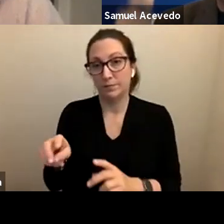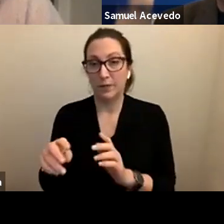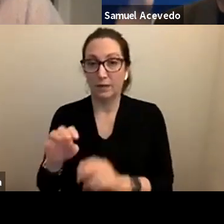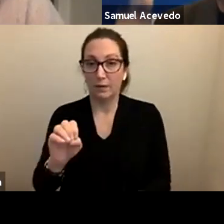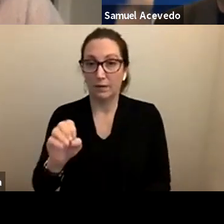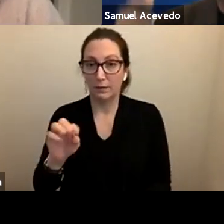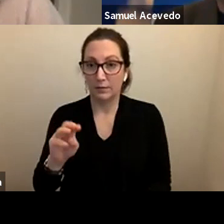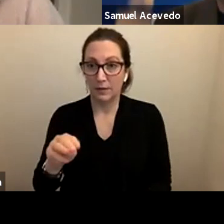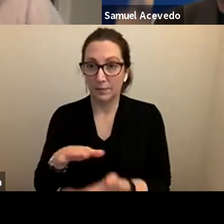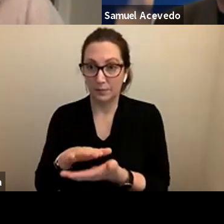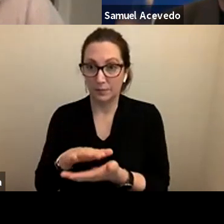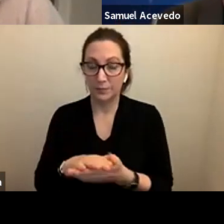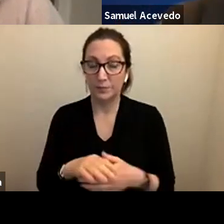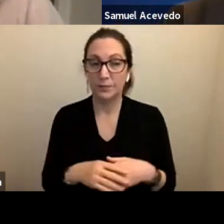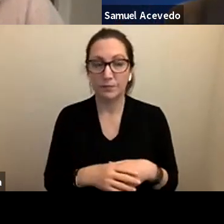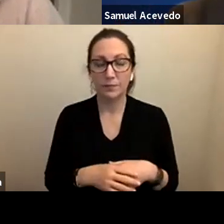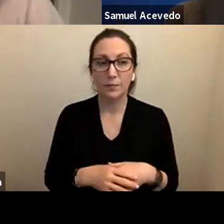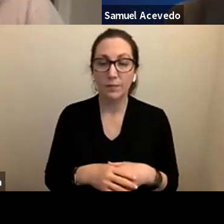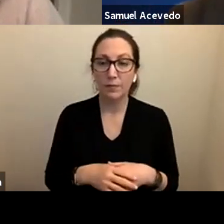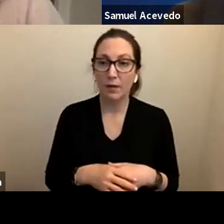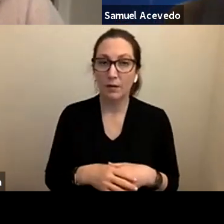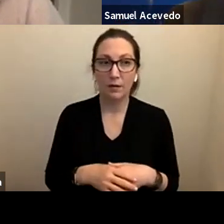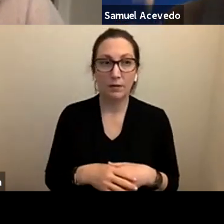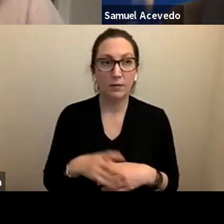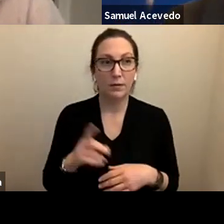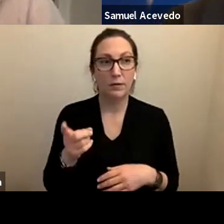Great. I think Dr. Tang.